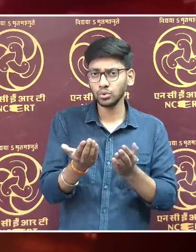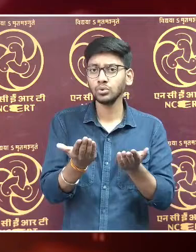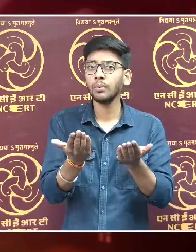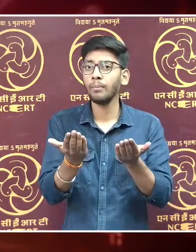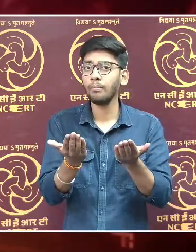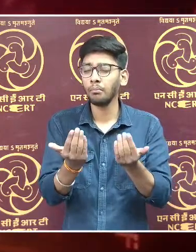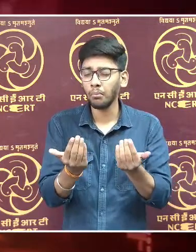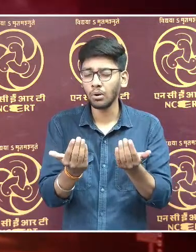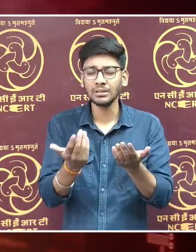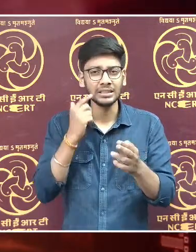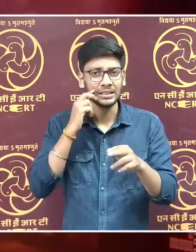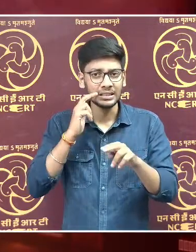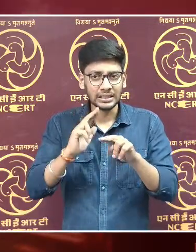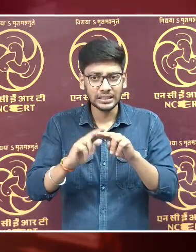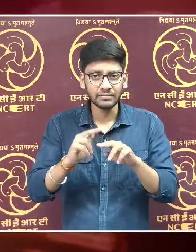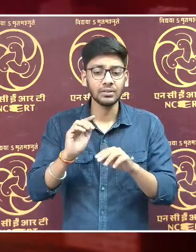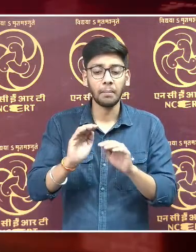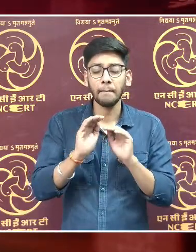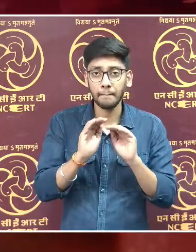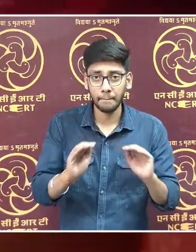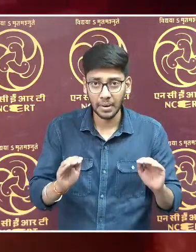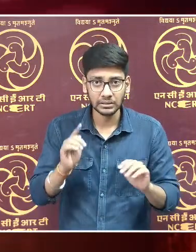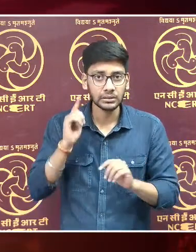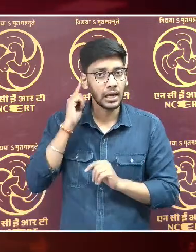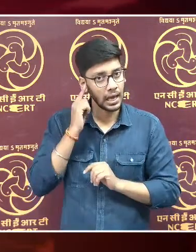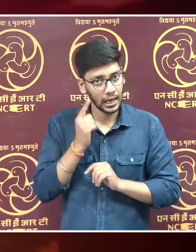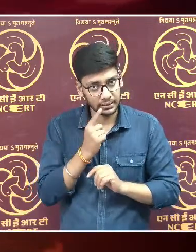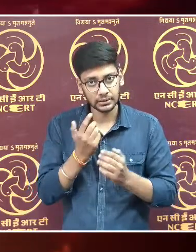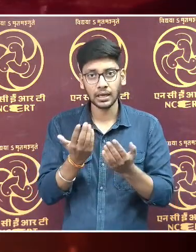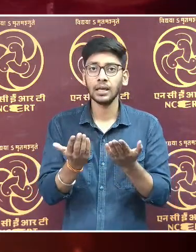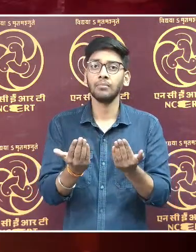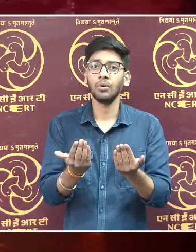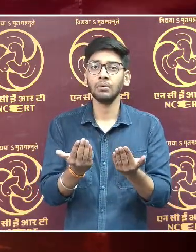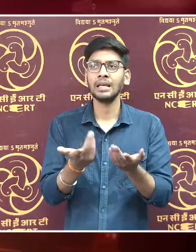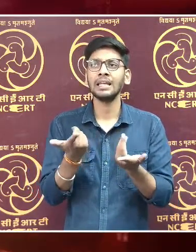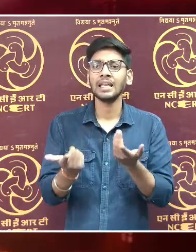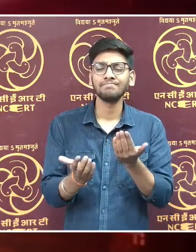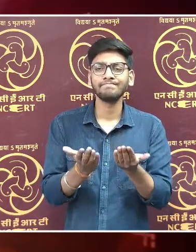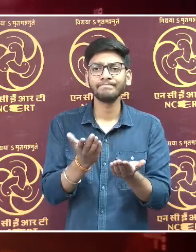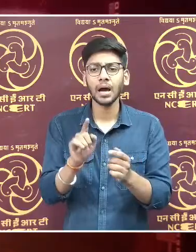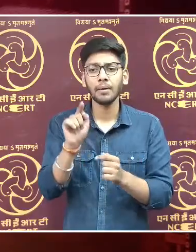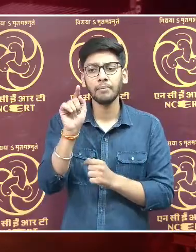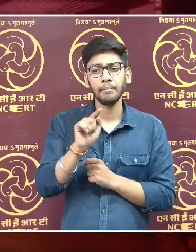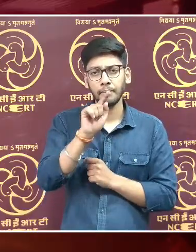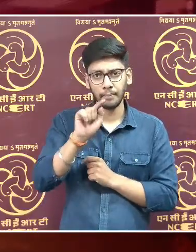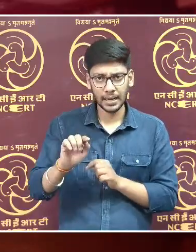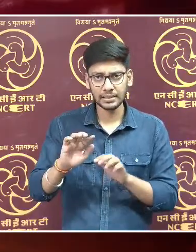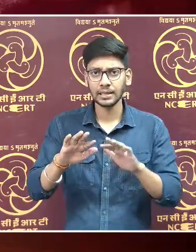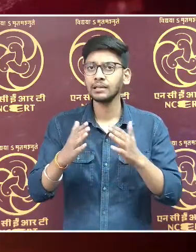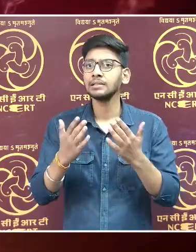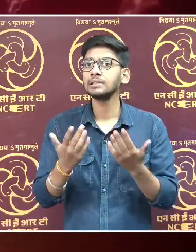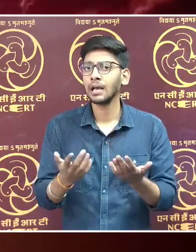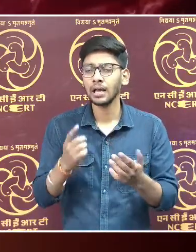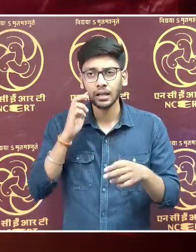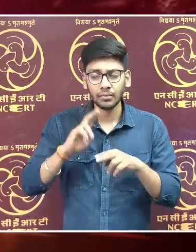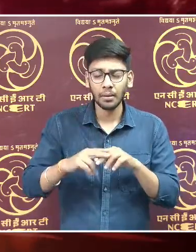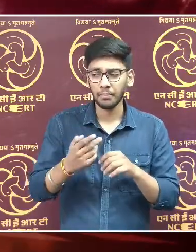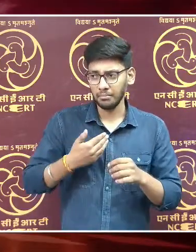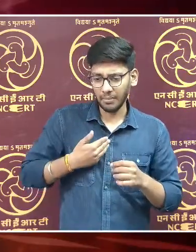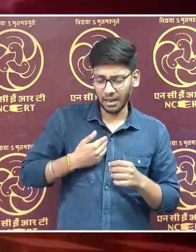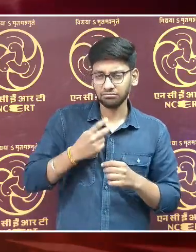the child may have some hearing impairment. How many, what are the chances? Because I have seen many people who